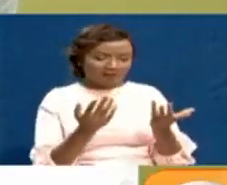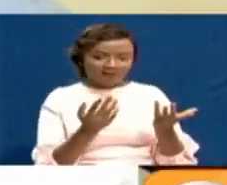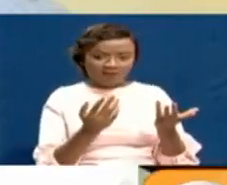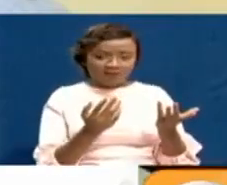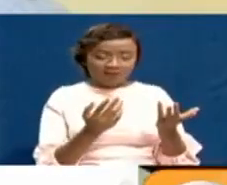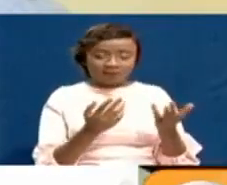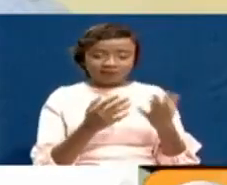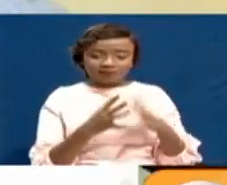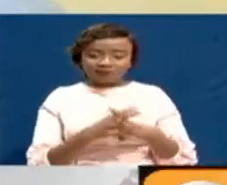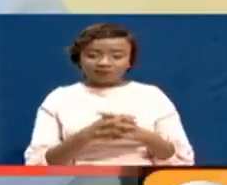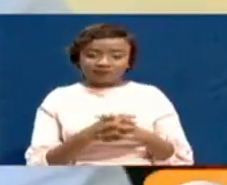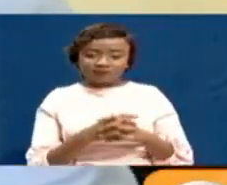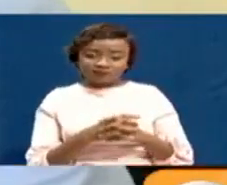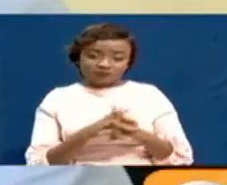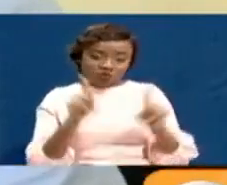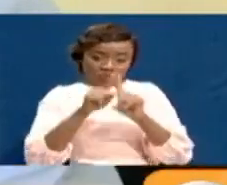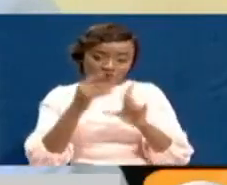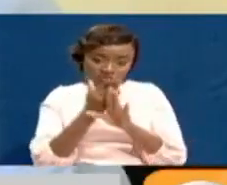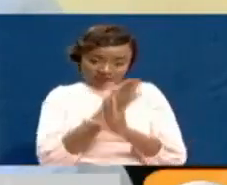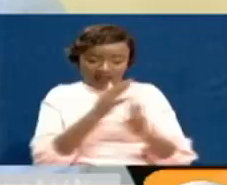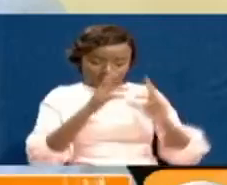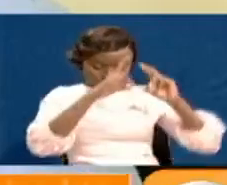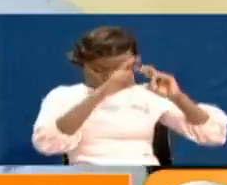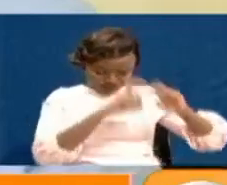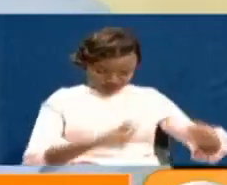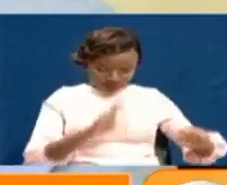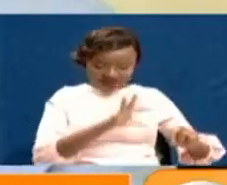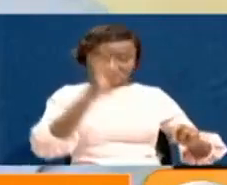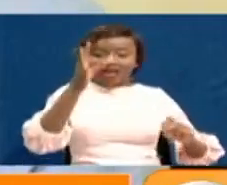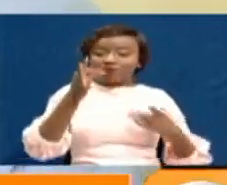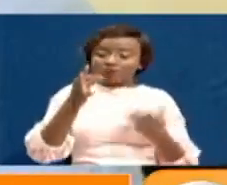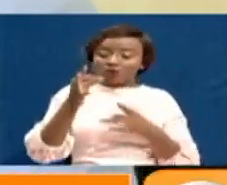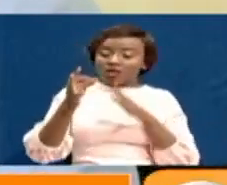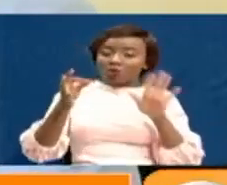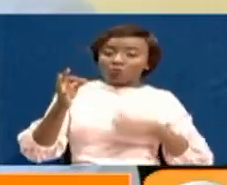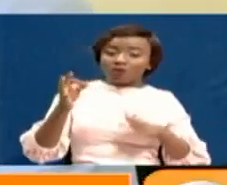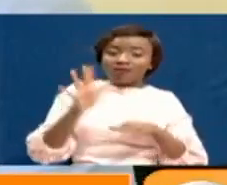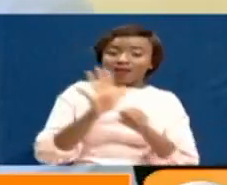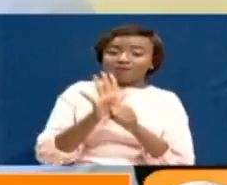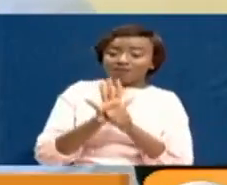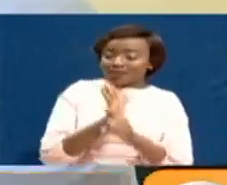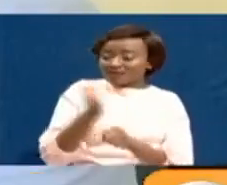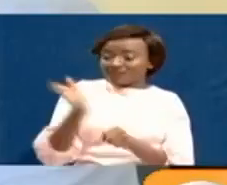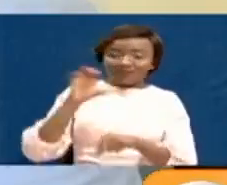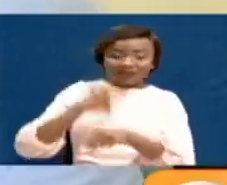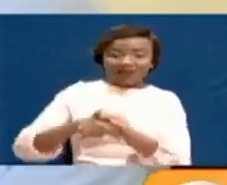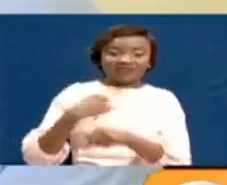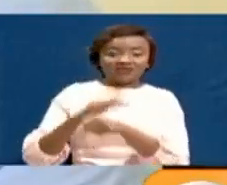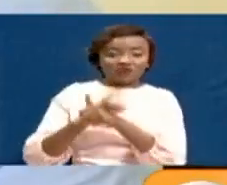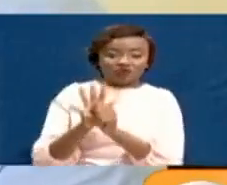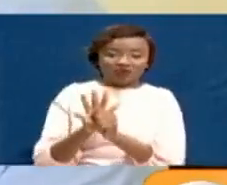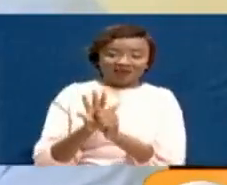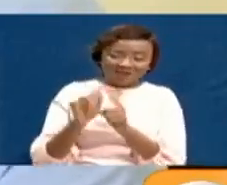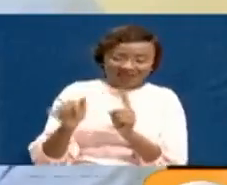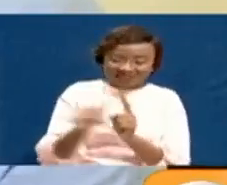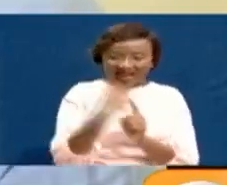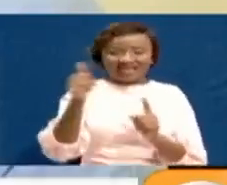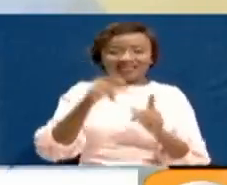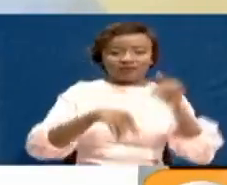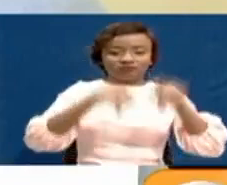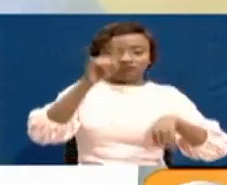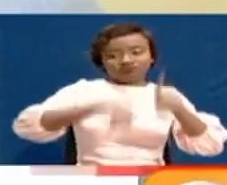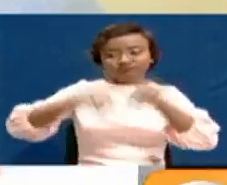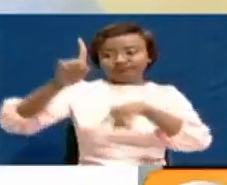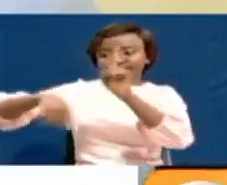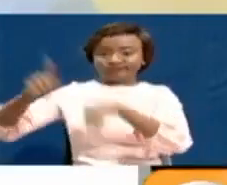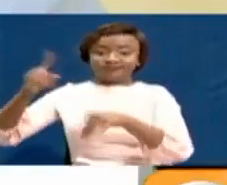ignored. Some studies, for example, when you're looking at healthcare workers, so you find more women testing because they, in that case, women are more. What has been shown clearly